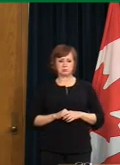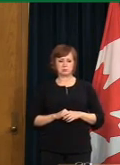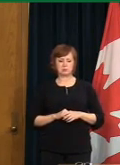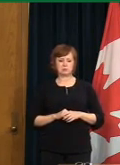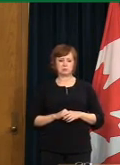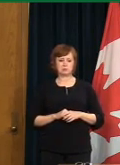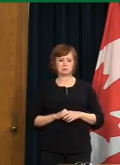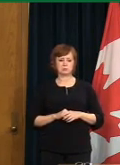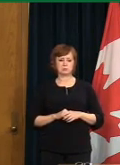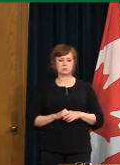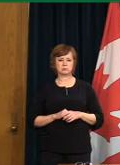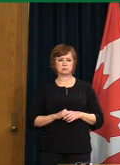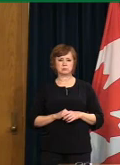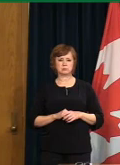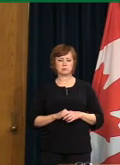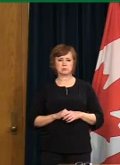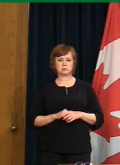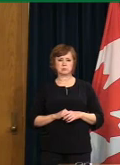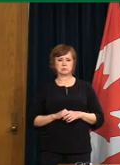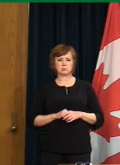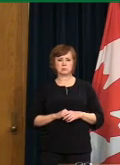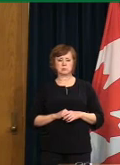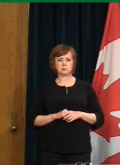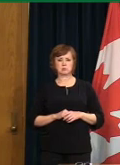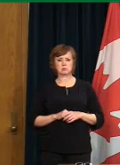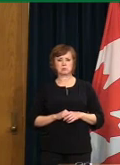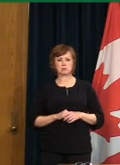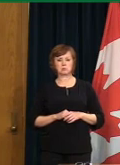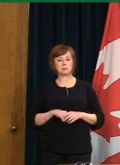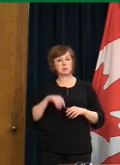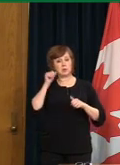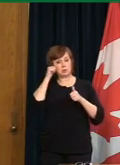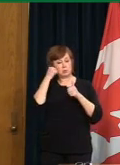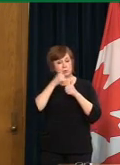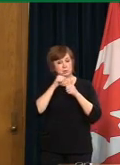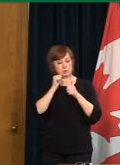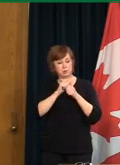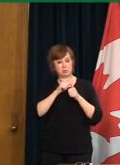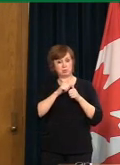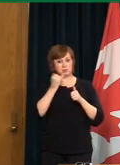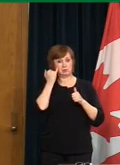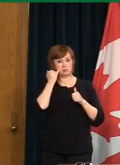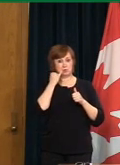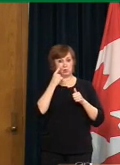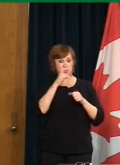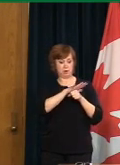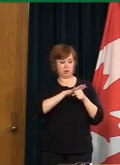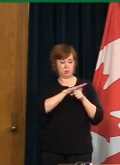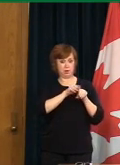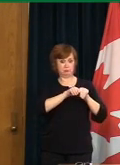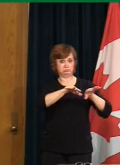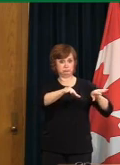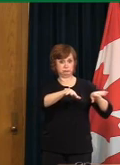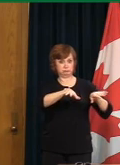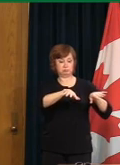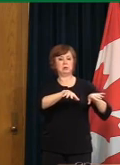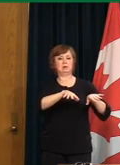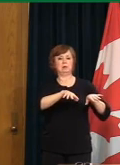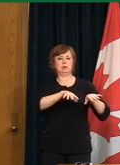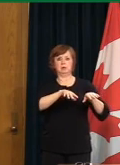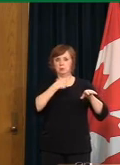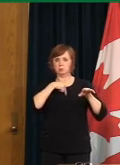cases are presented. And also, whenever there's an outbreak, there's intense case finding that also is very important, like in a personal care